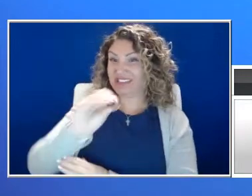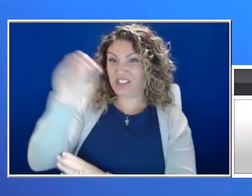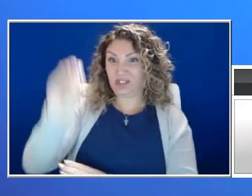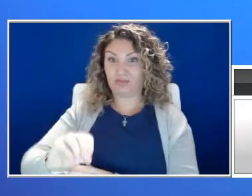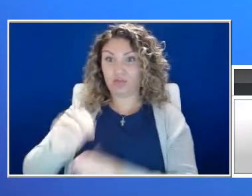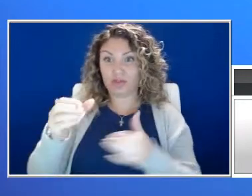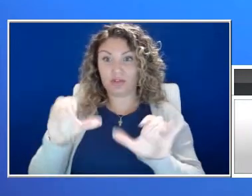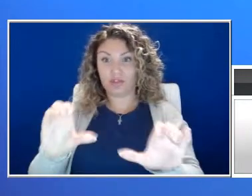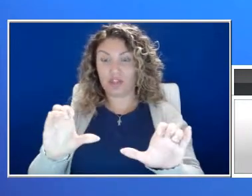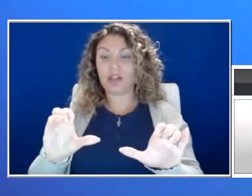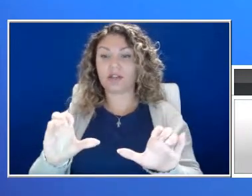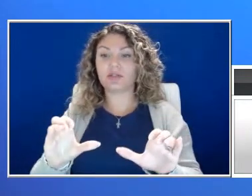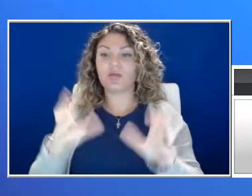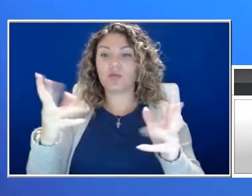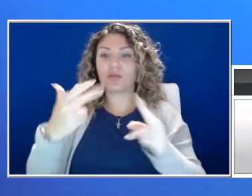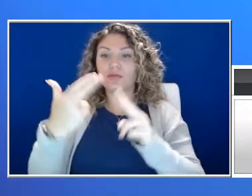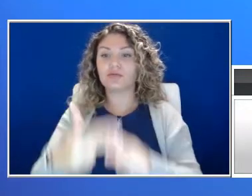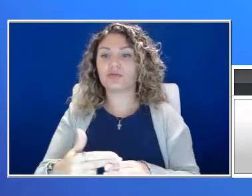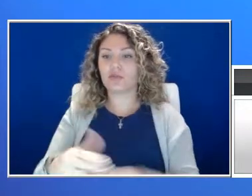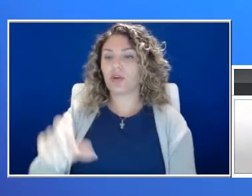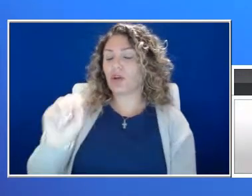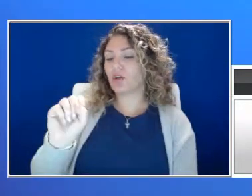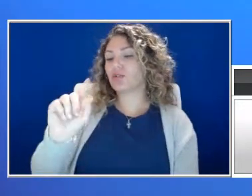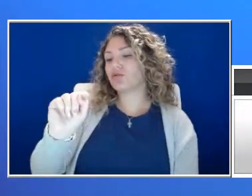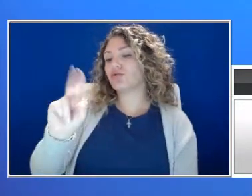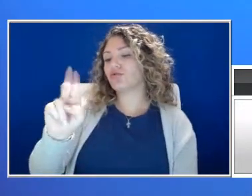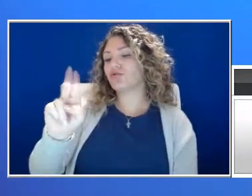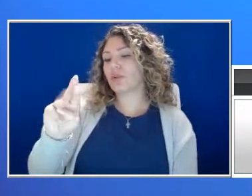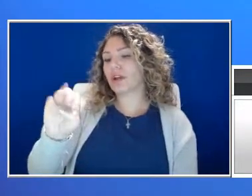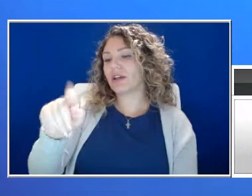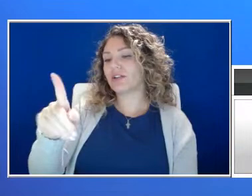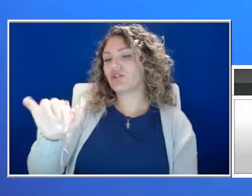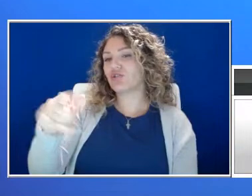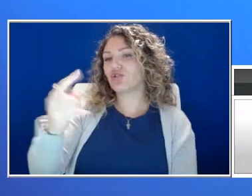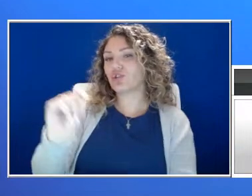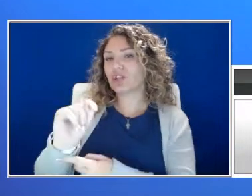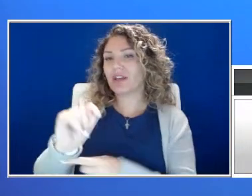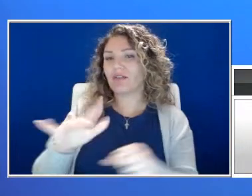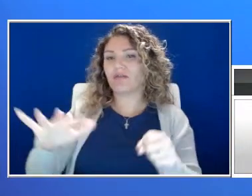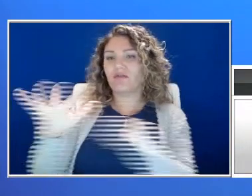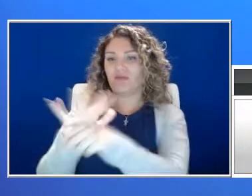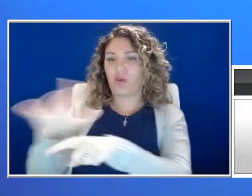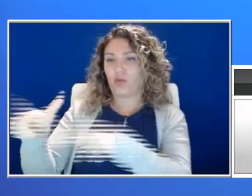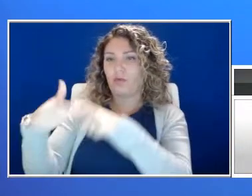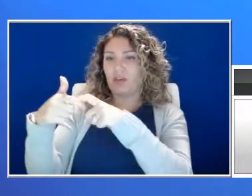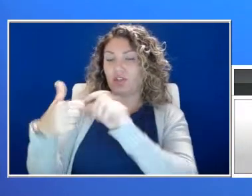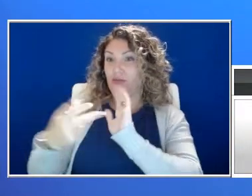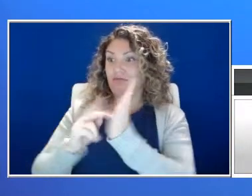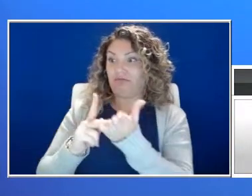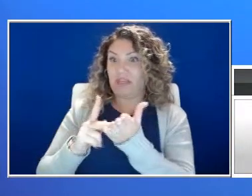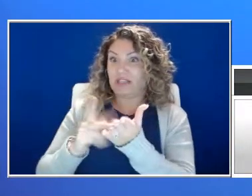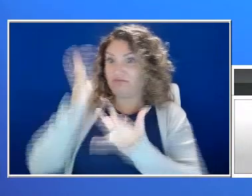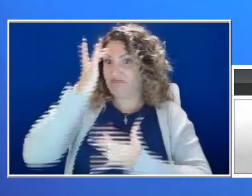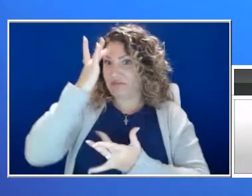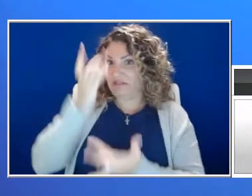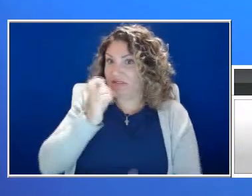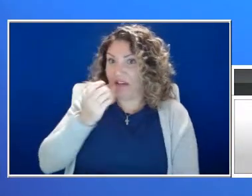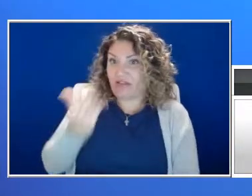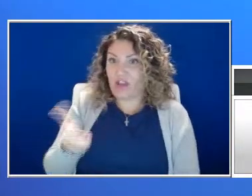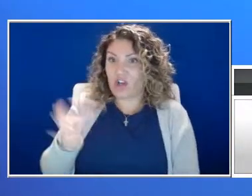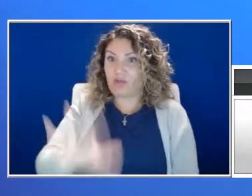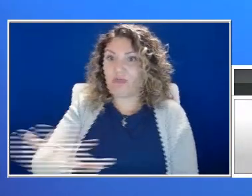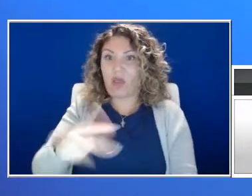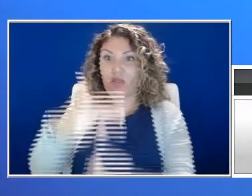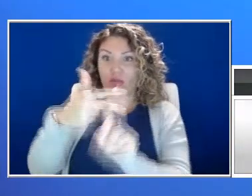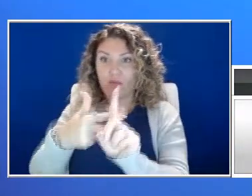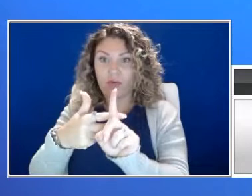to what we call stringent complete remission, absent of the disease itself. And it takes about 3 months to actually, which we're hoping for that and hoping